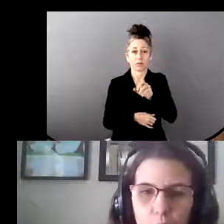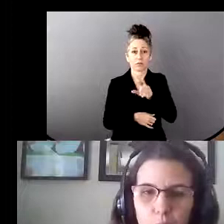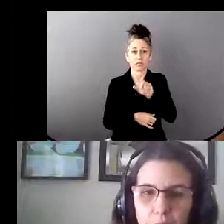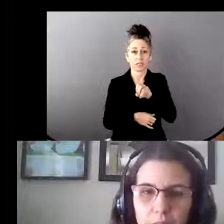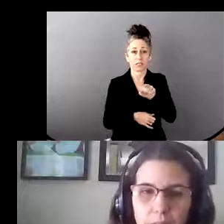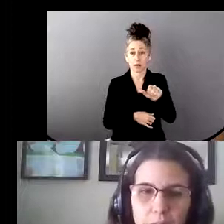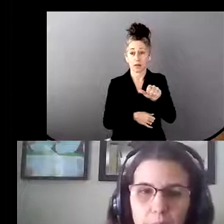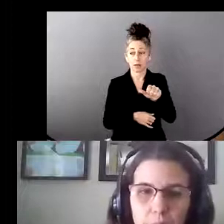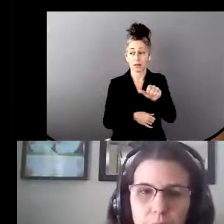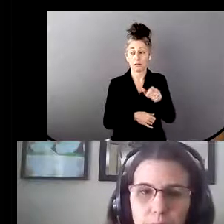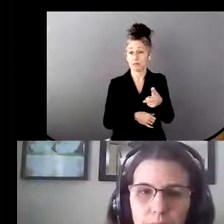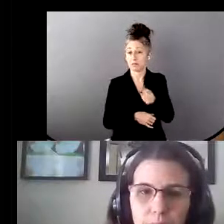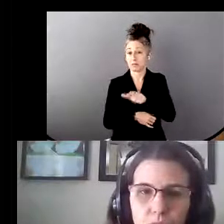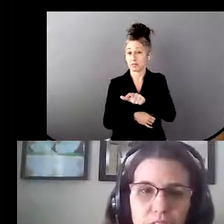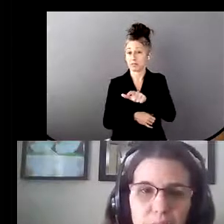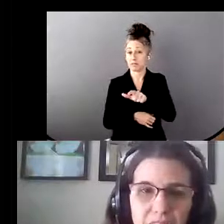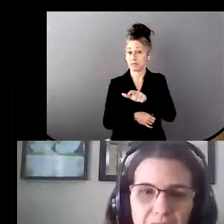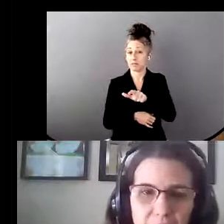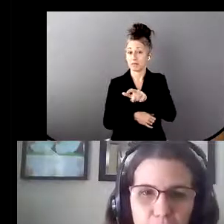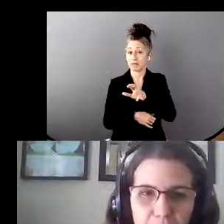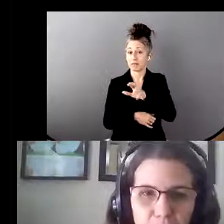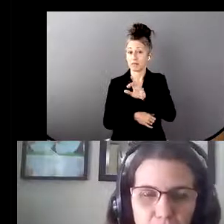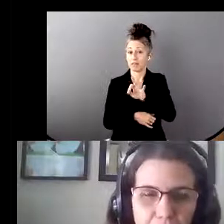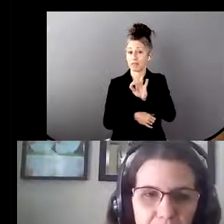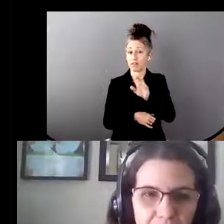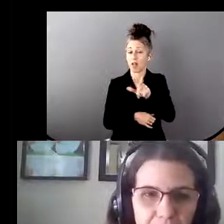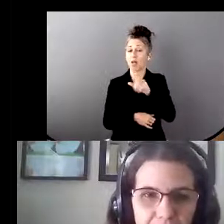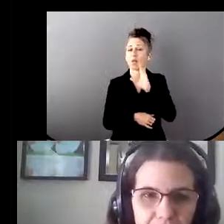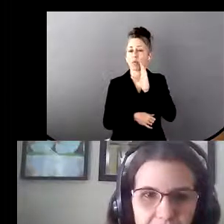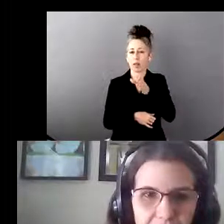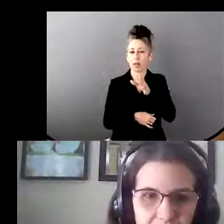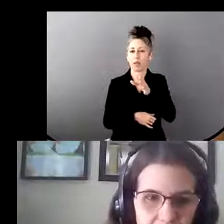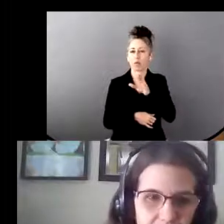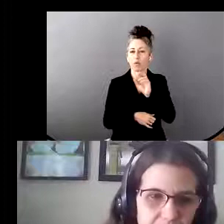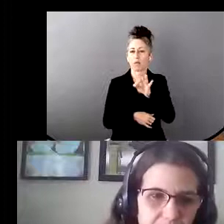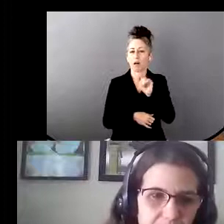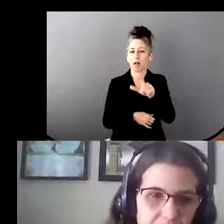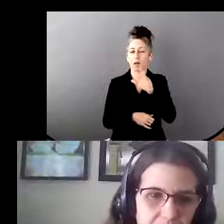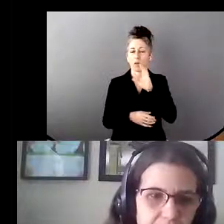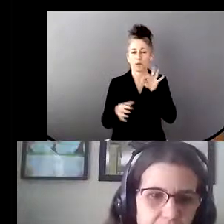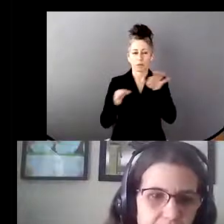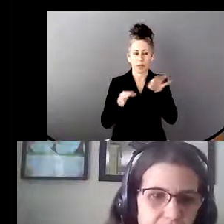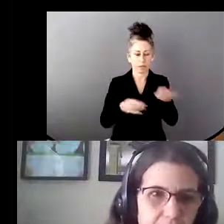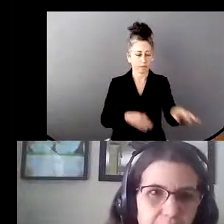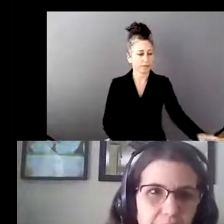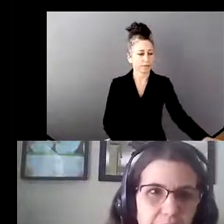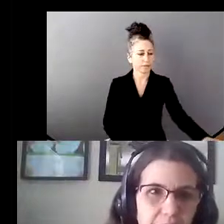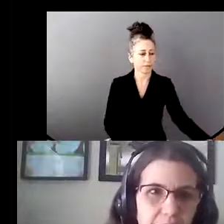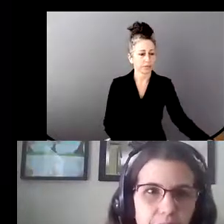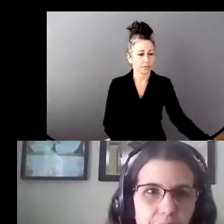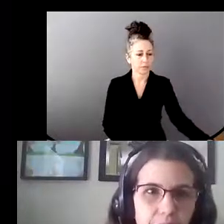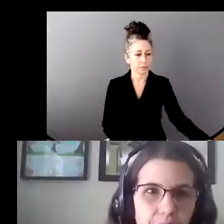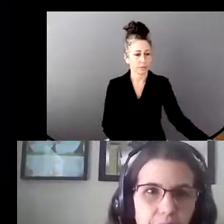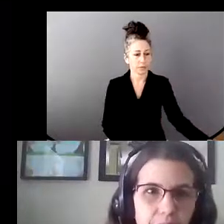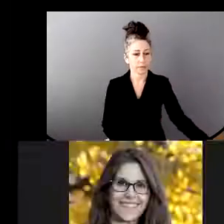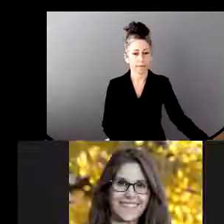who will share some detail from the infographic. Yeah, thank you so much. So one